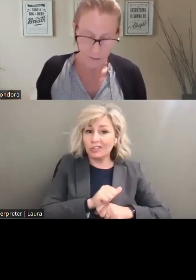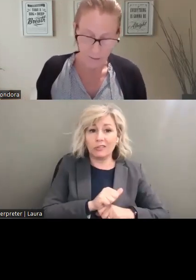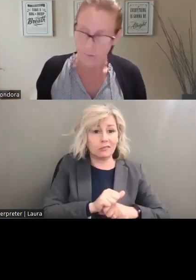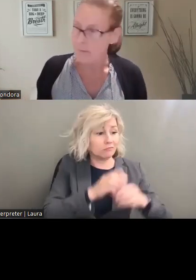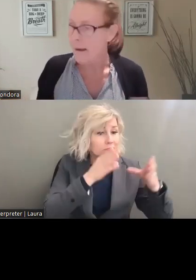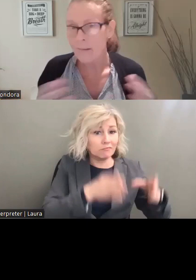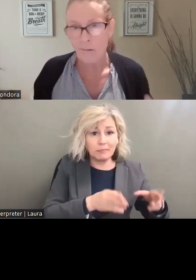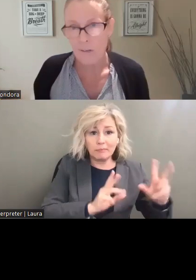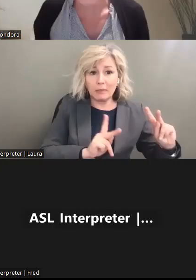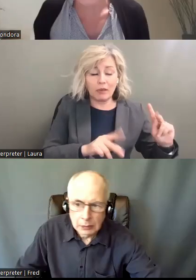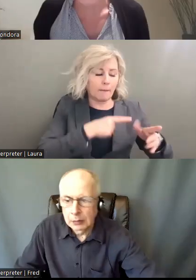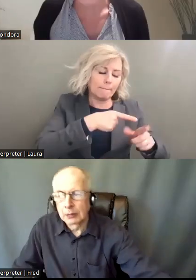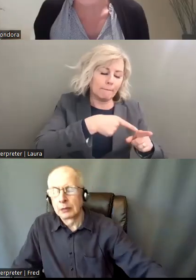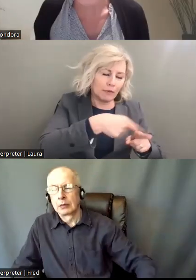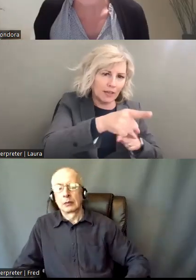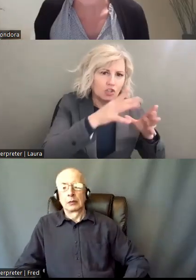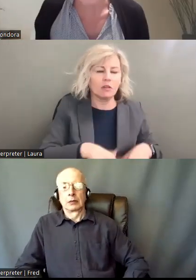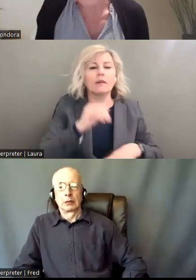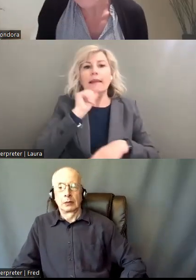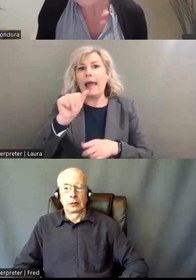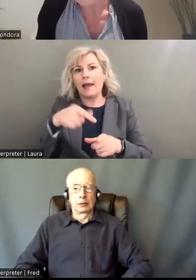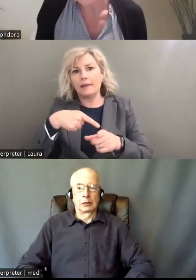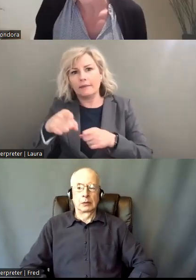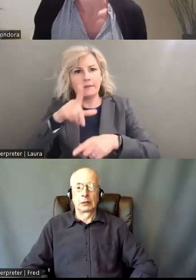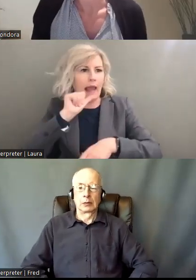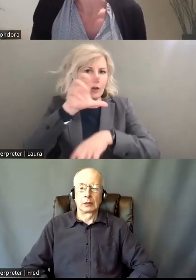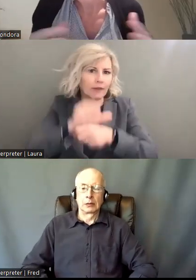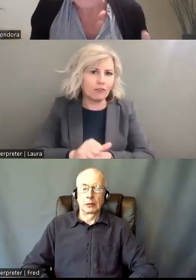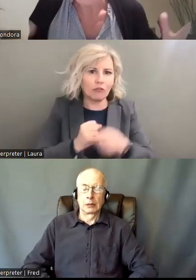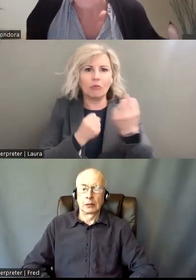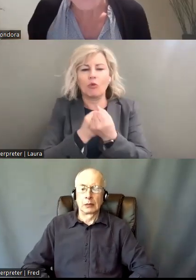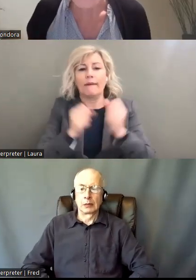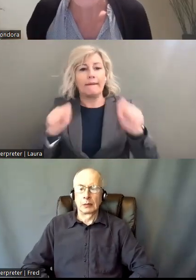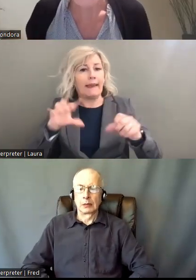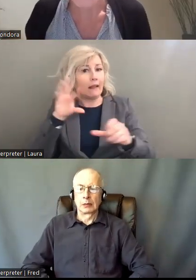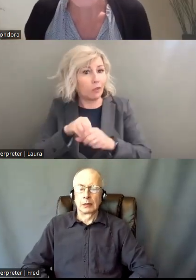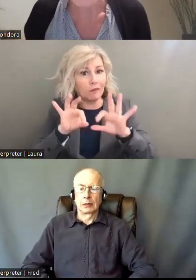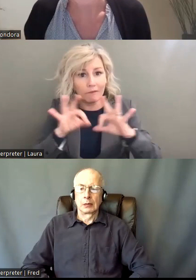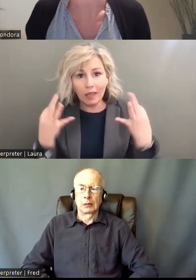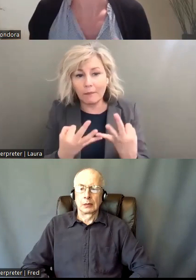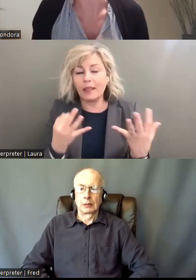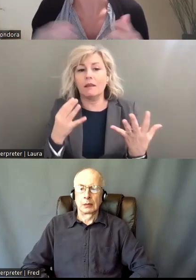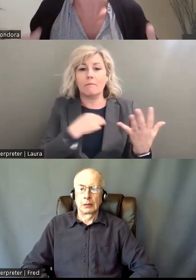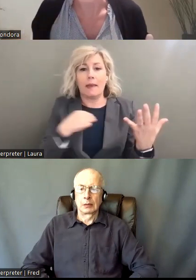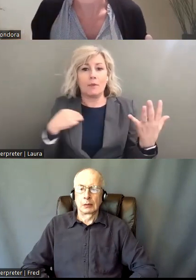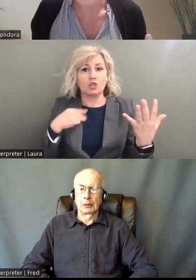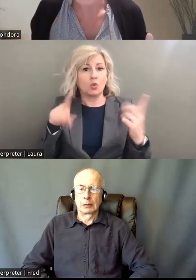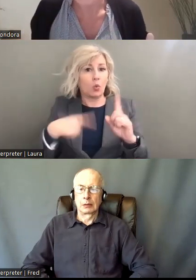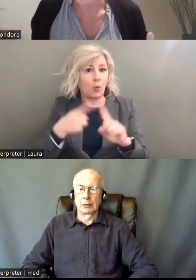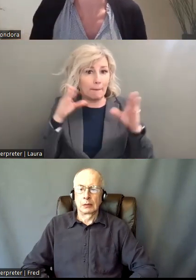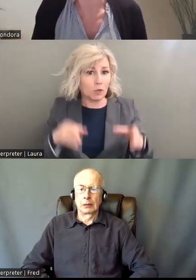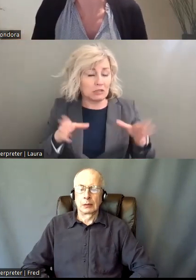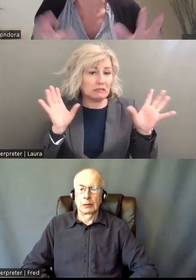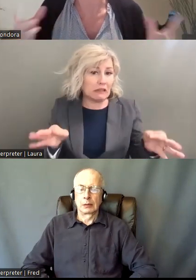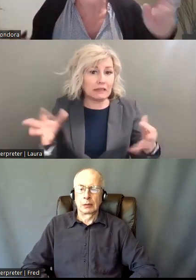could include non-traditional supports, can include family members when a person chooses to have